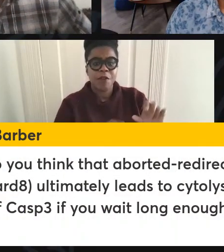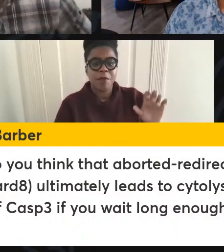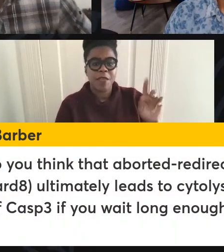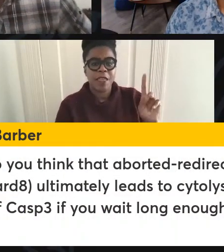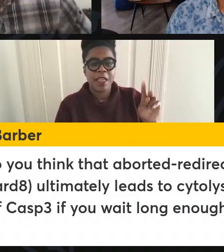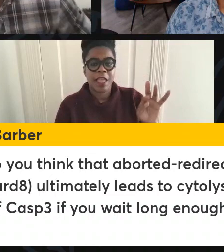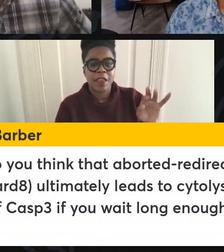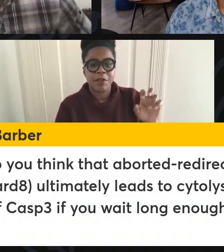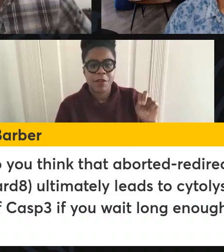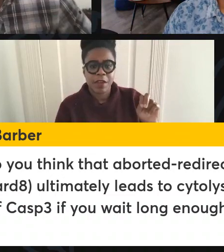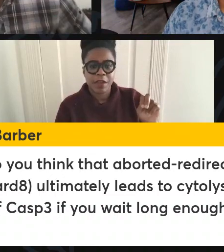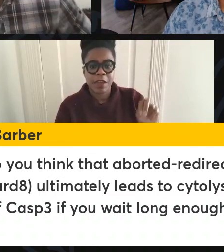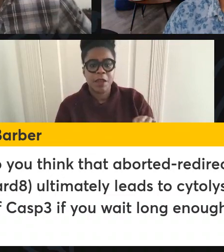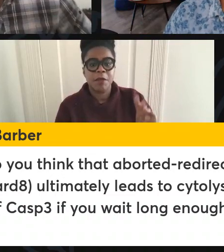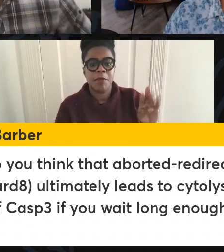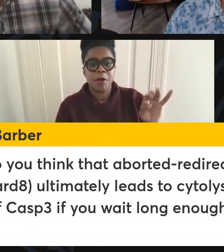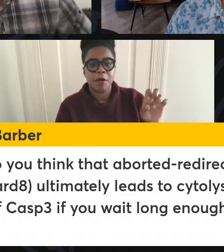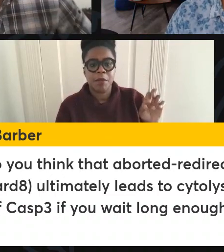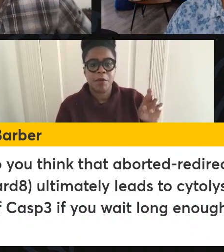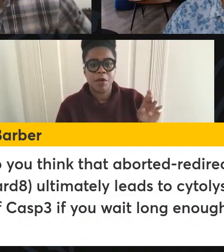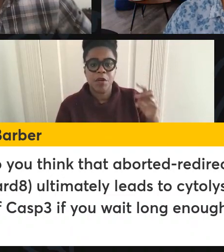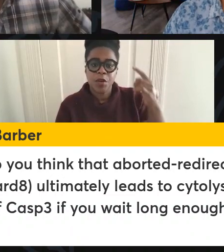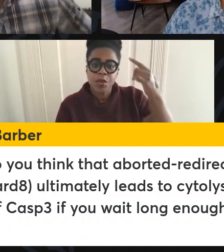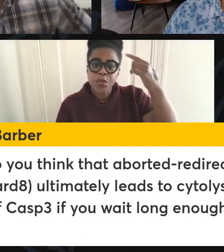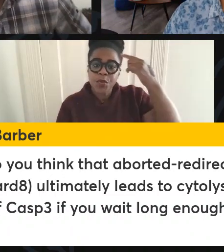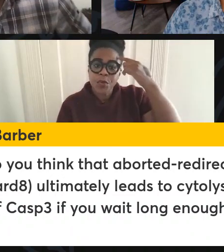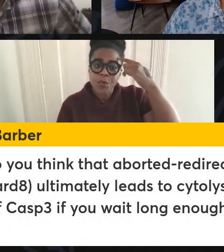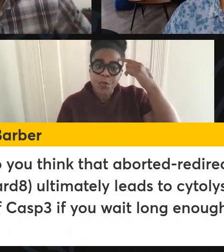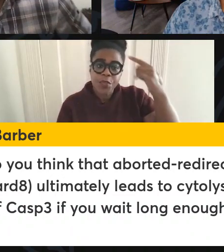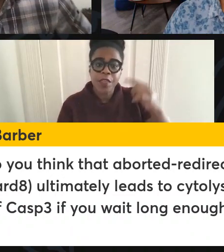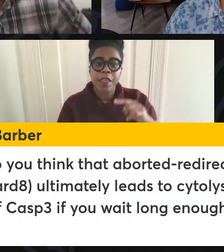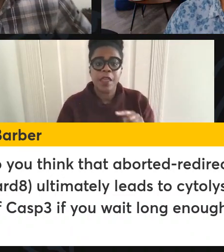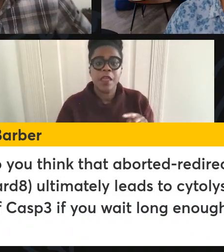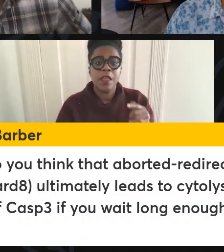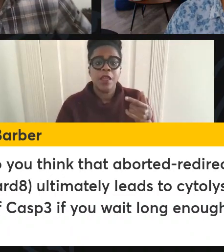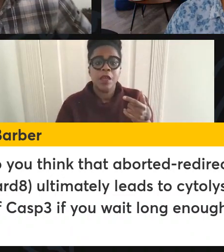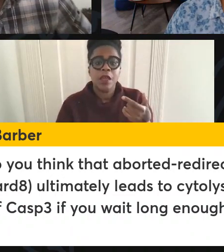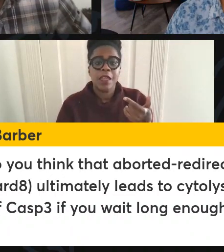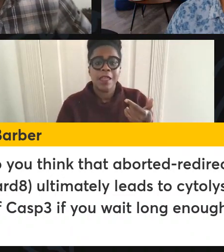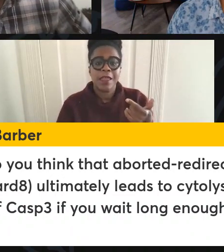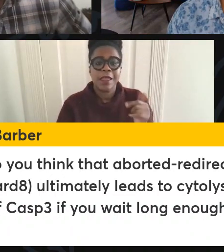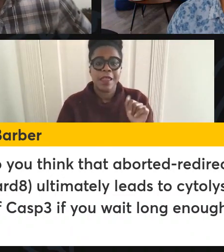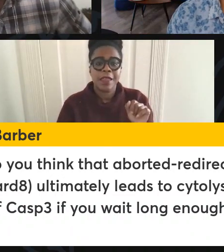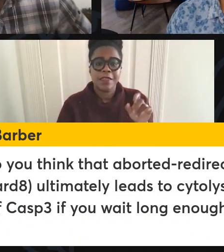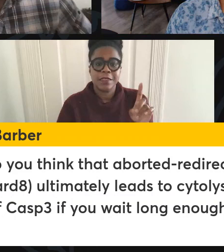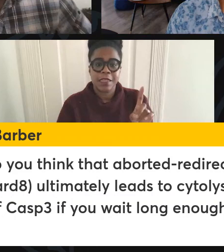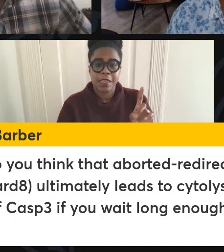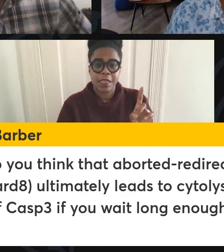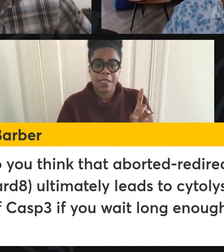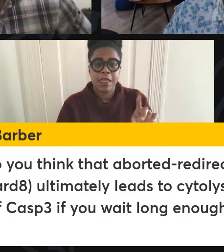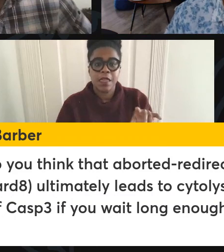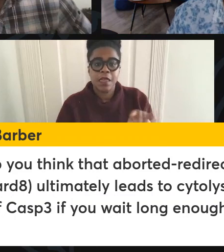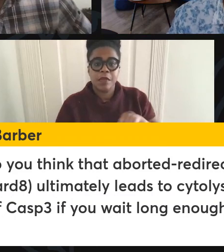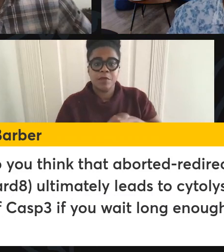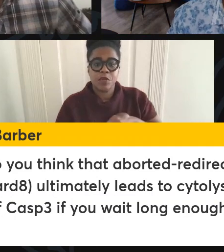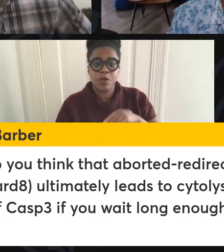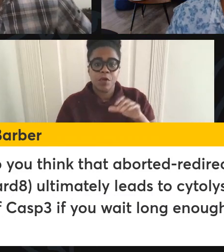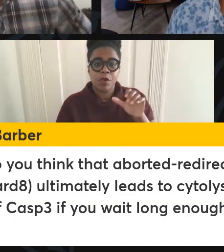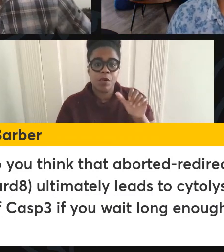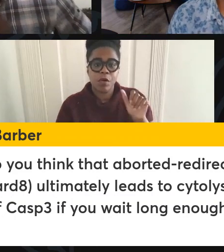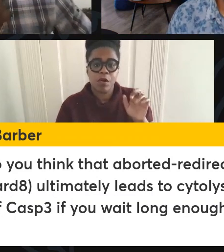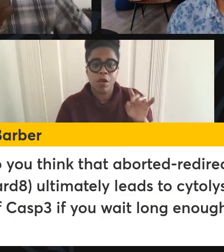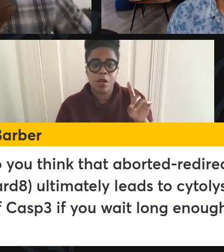Mayer-Barber. Do you think that aborted redirected pyroptosis in GAS-D, KO, or